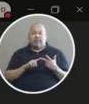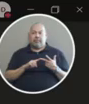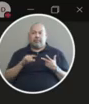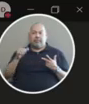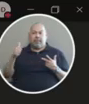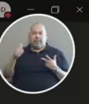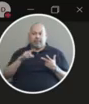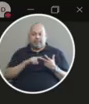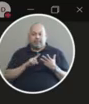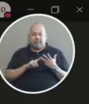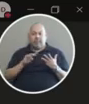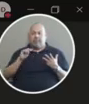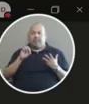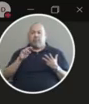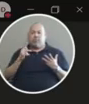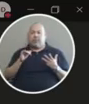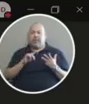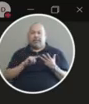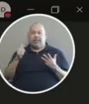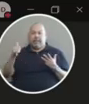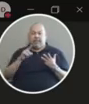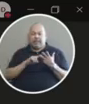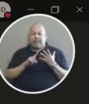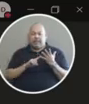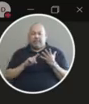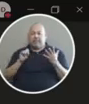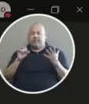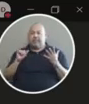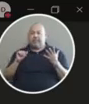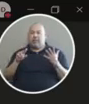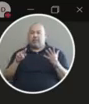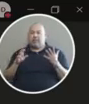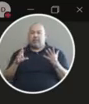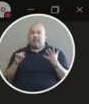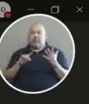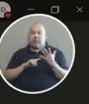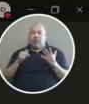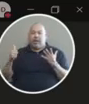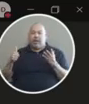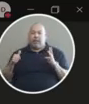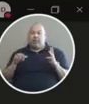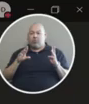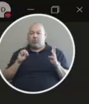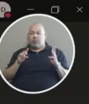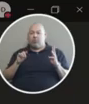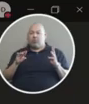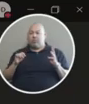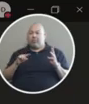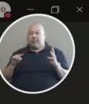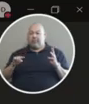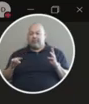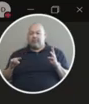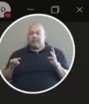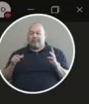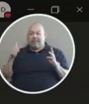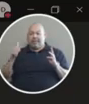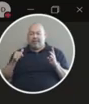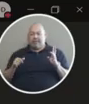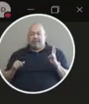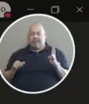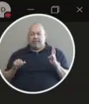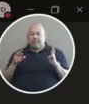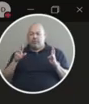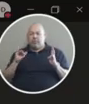Yes. Morgan? Yes. Salcido? Aye. Rodriguez?